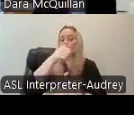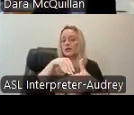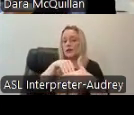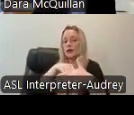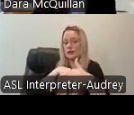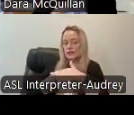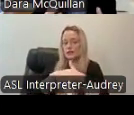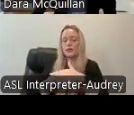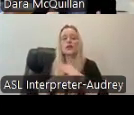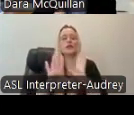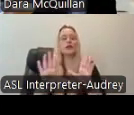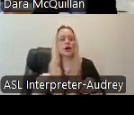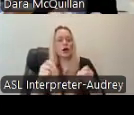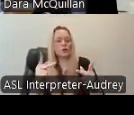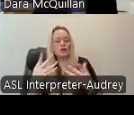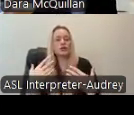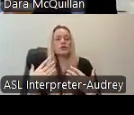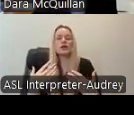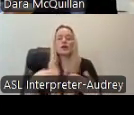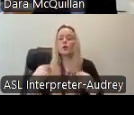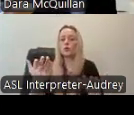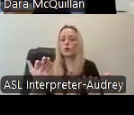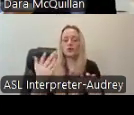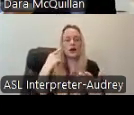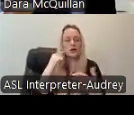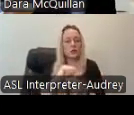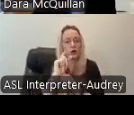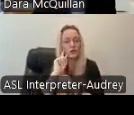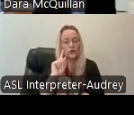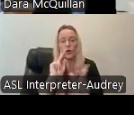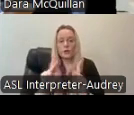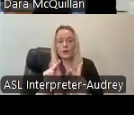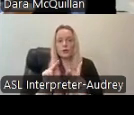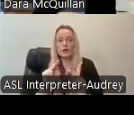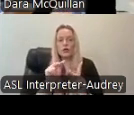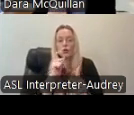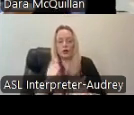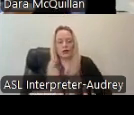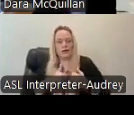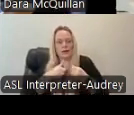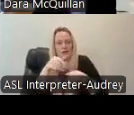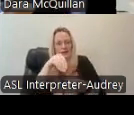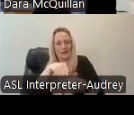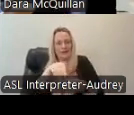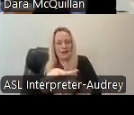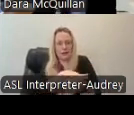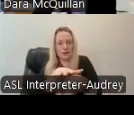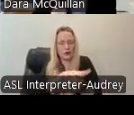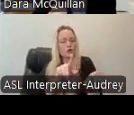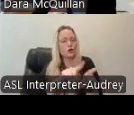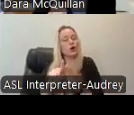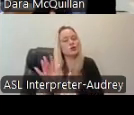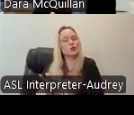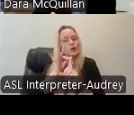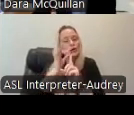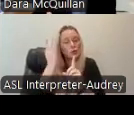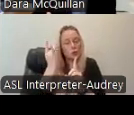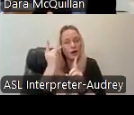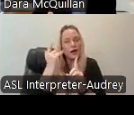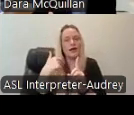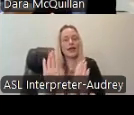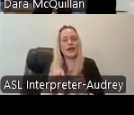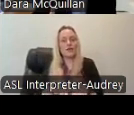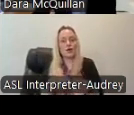opportunity, providing work for people within the neighborhoods in which they work. They're also unique in that they have opened